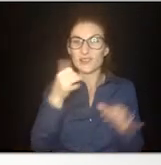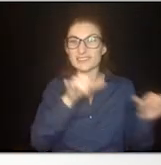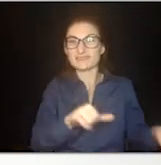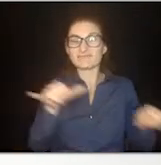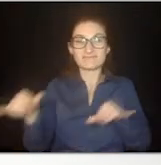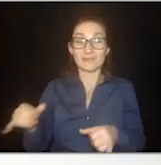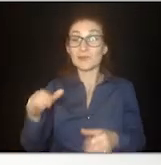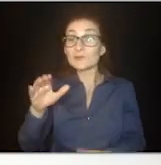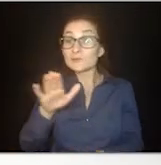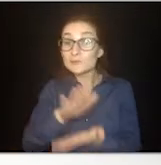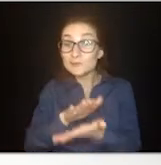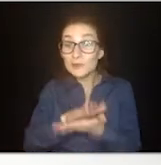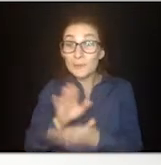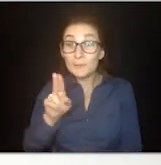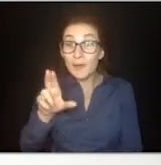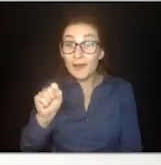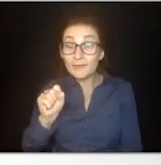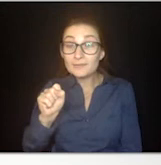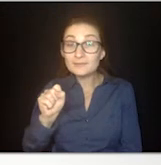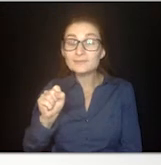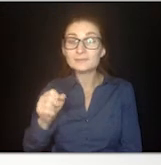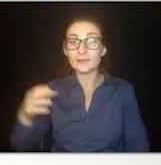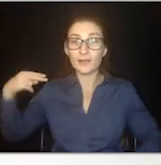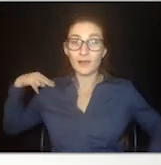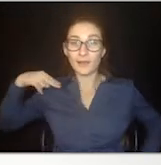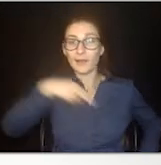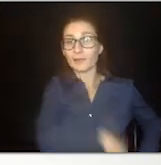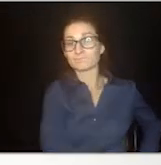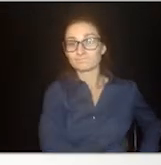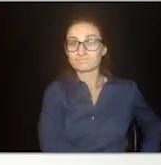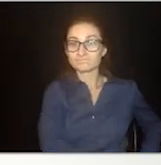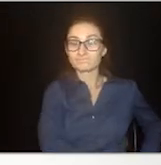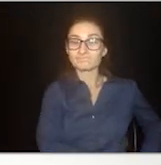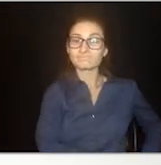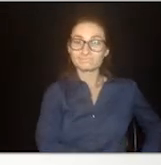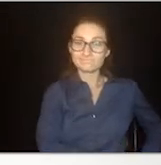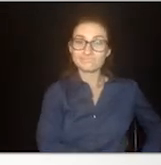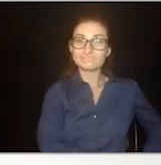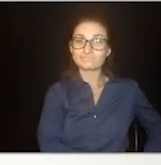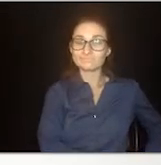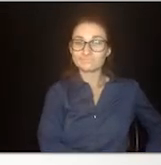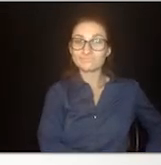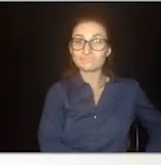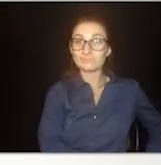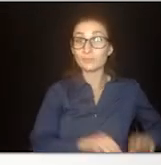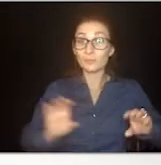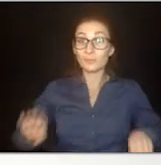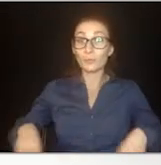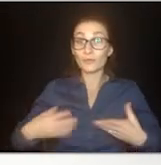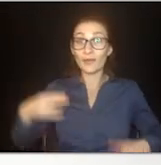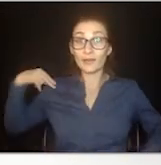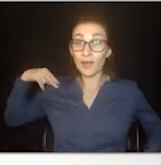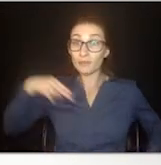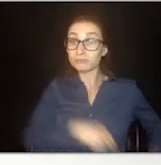like to them. You know what they know from the school bus? The strap from the seatbelt. You give